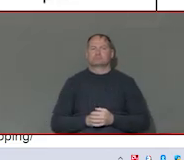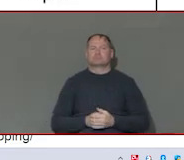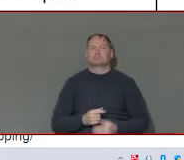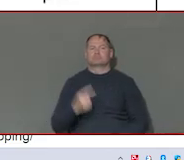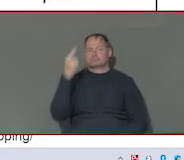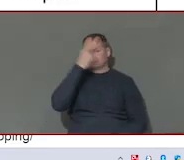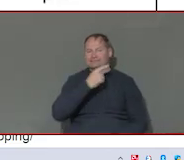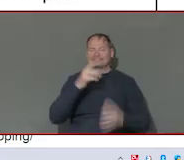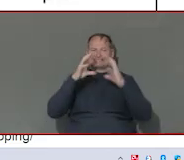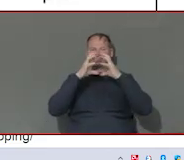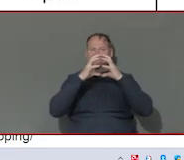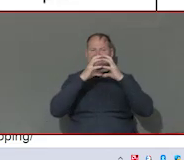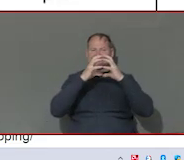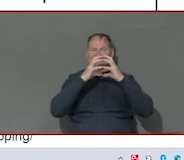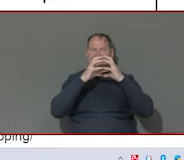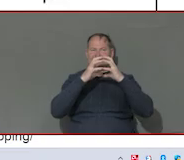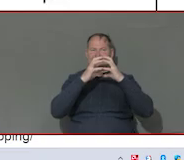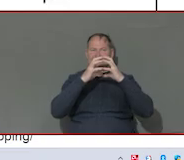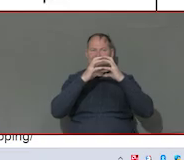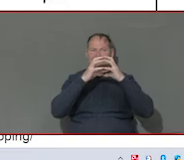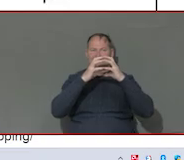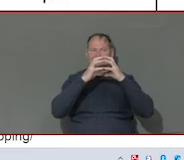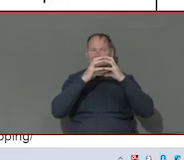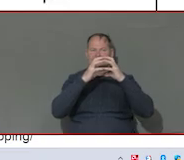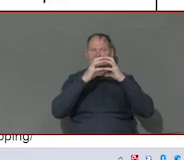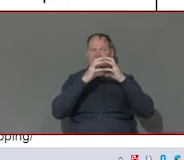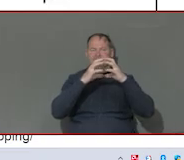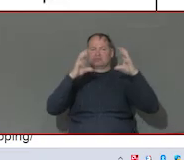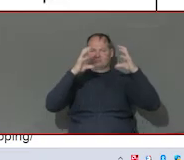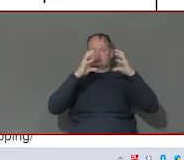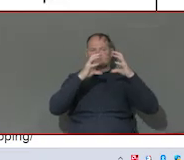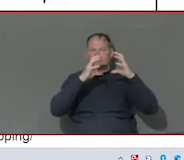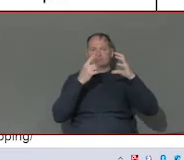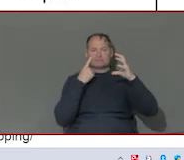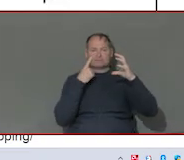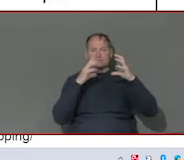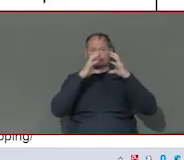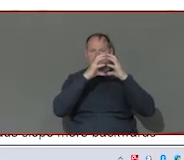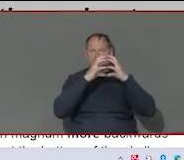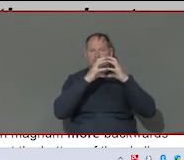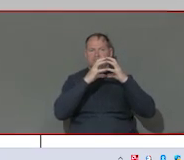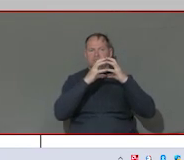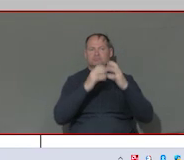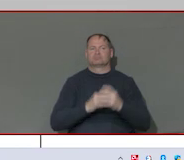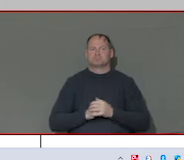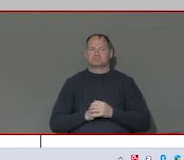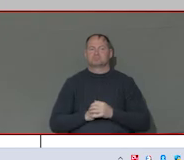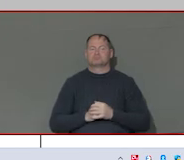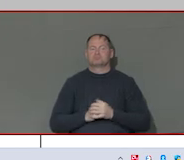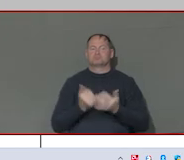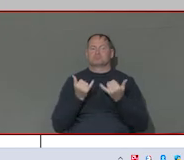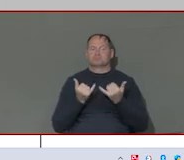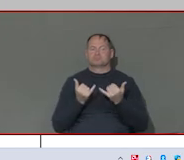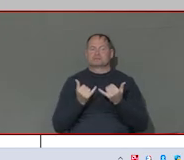Is the skull. Is the skull. This whole thing is the skull. Now when we get to